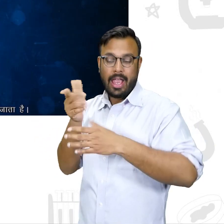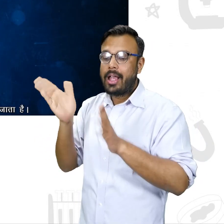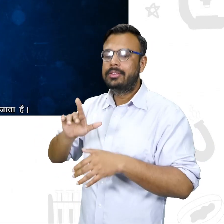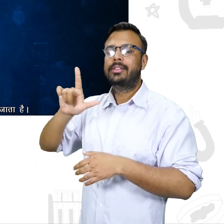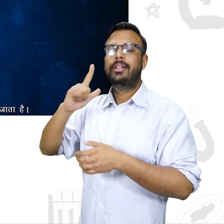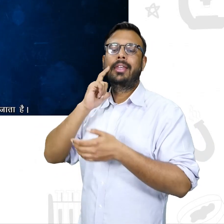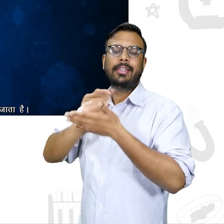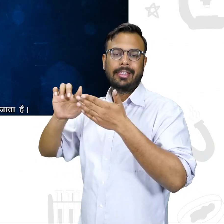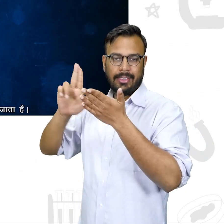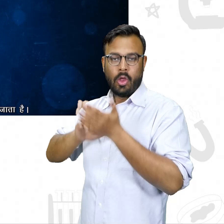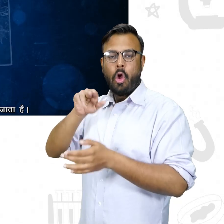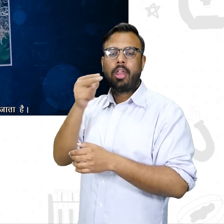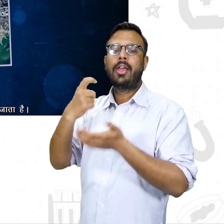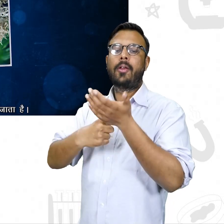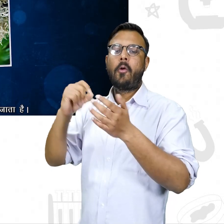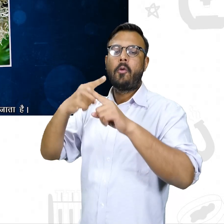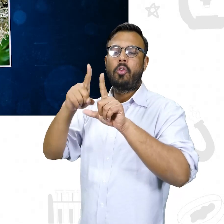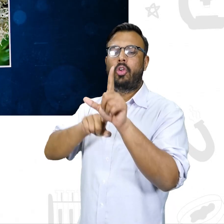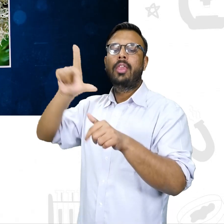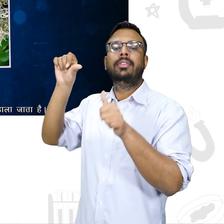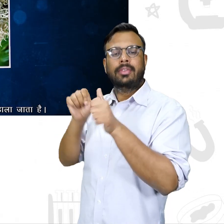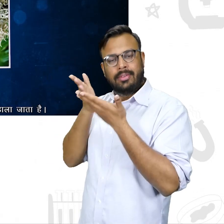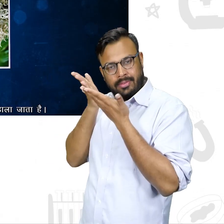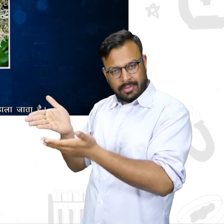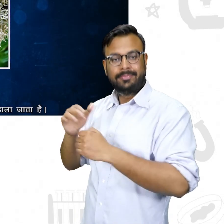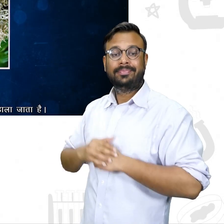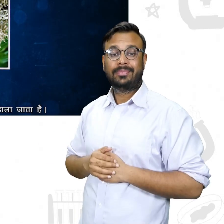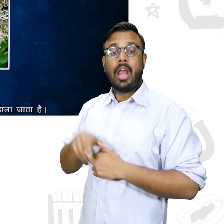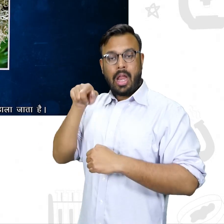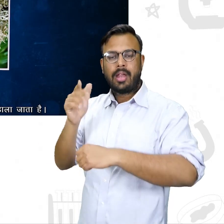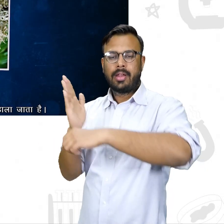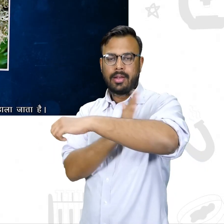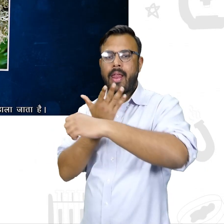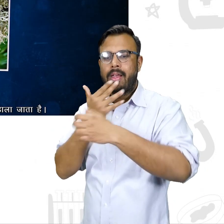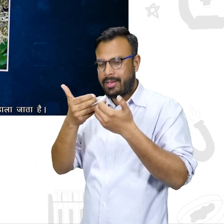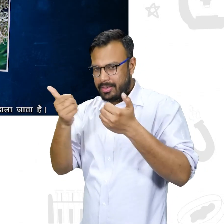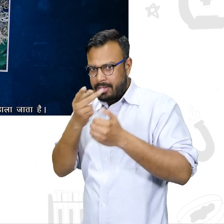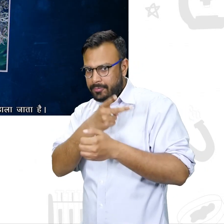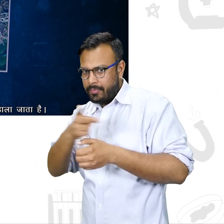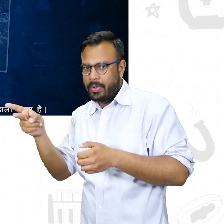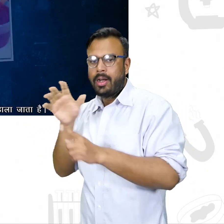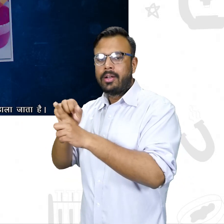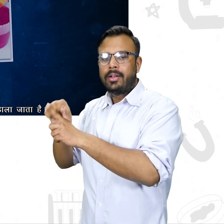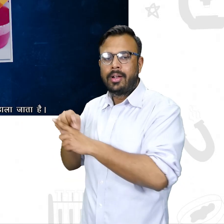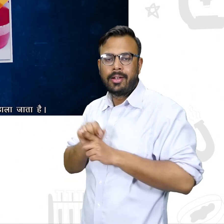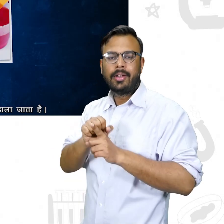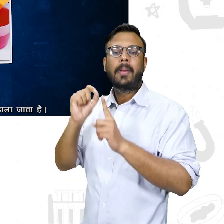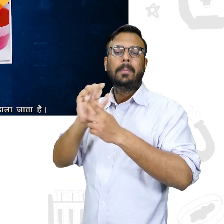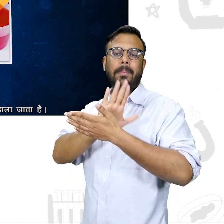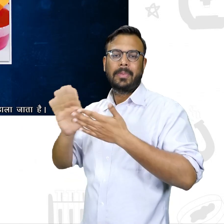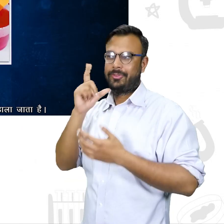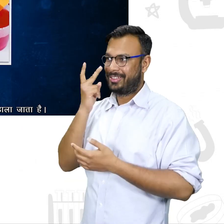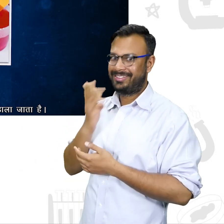lichens, especially a group of lichens called as Roxella. Once the dye is extracted from the lichens, they are infused into the paper